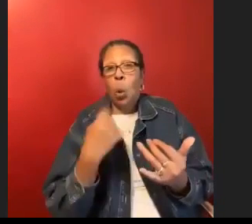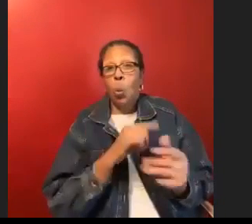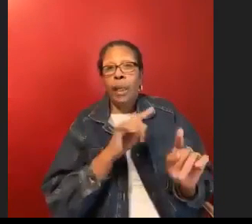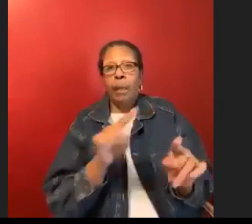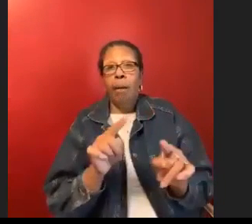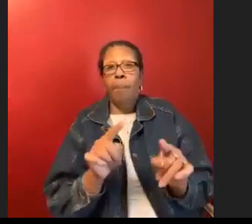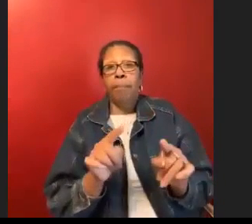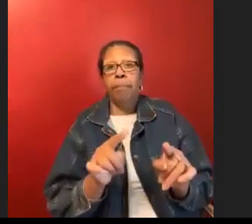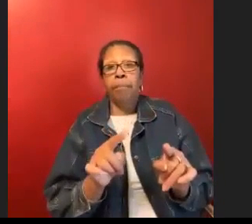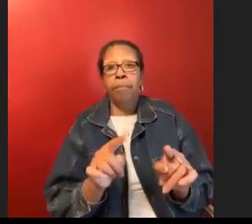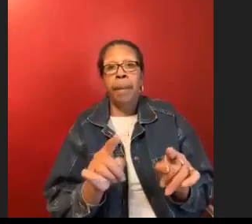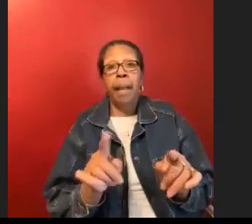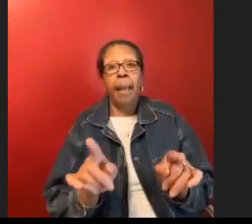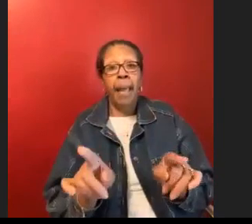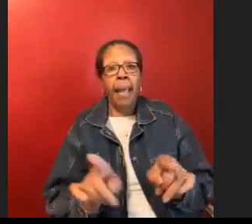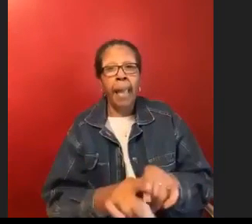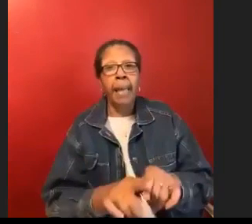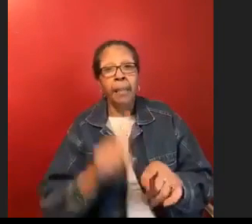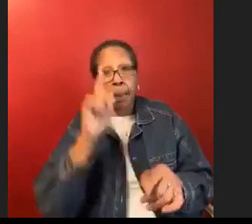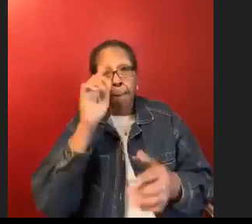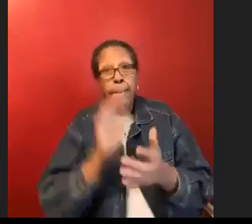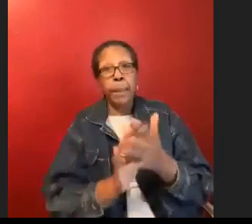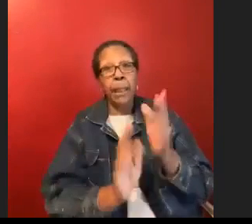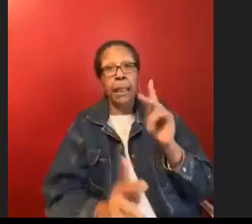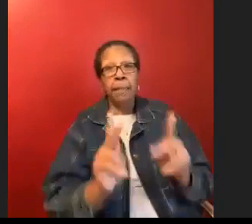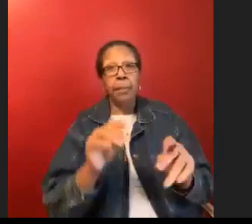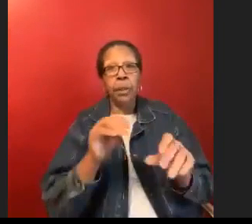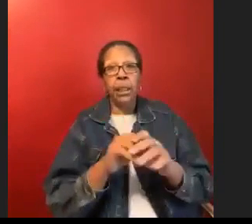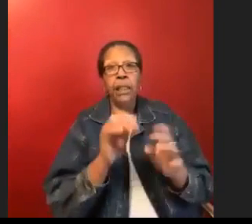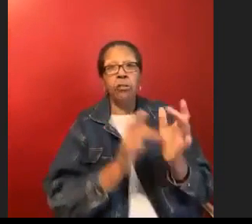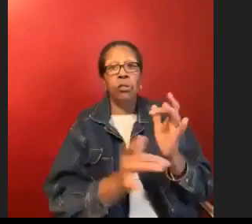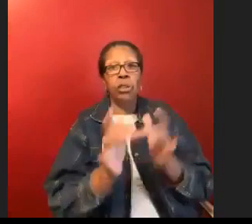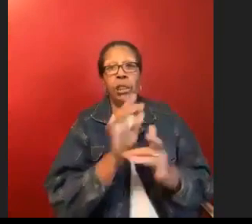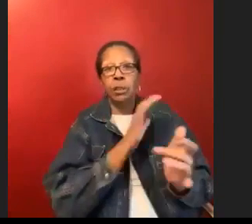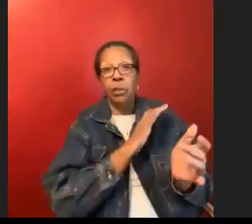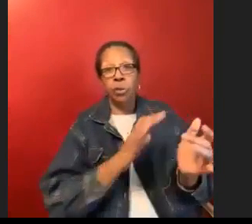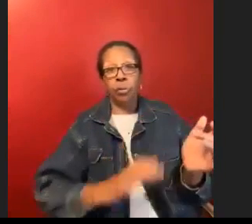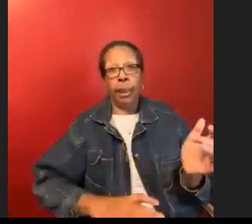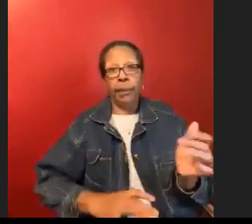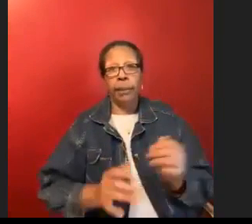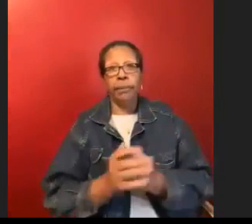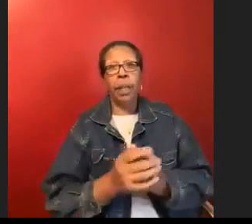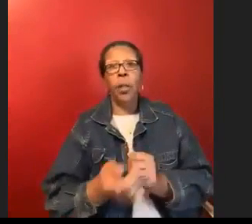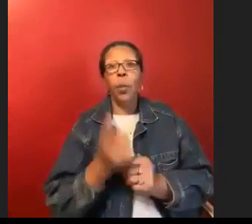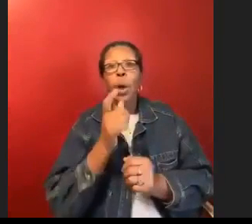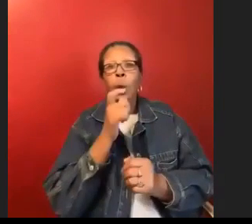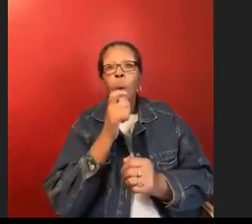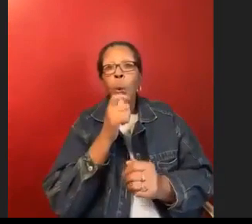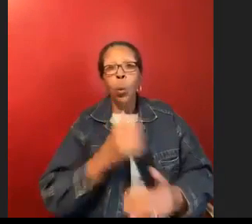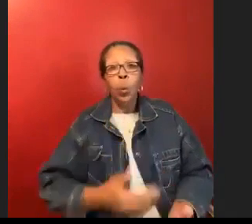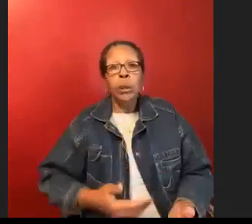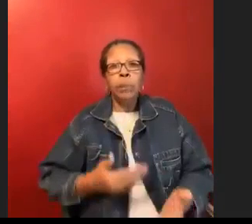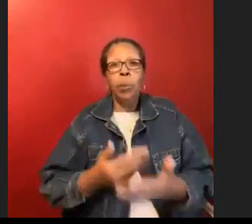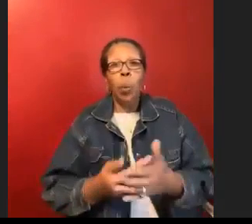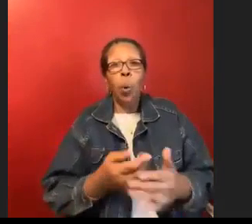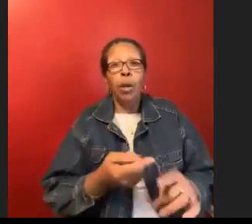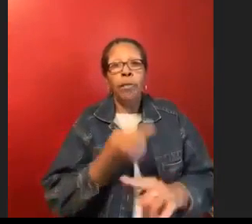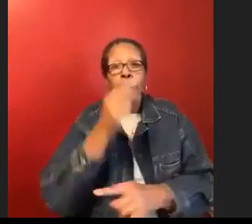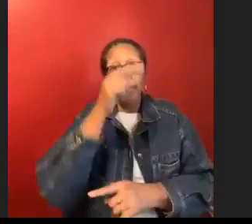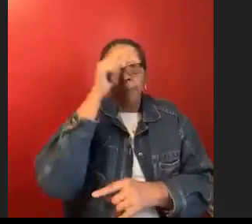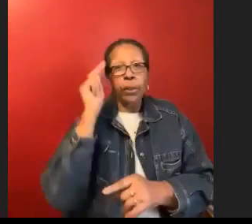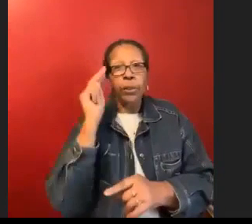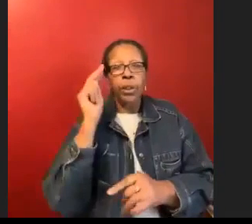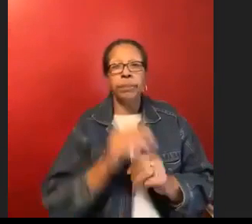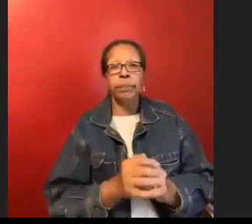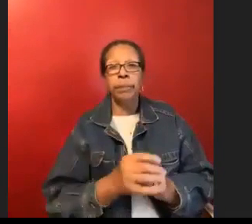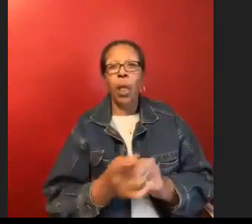believers in Jesus Christ, the one who was born of the Virgin Mary, the one